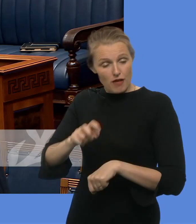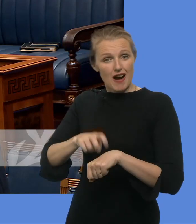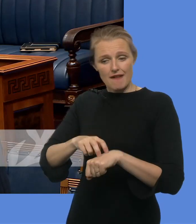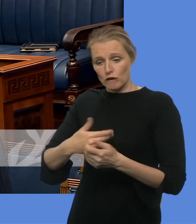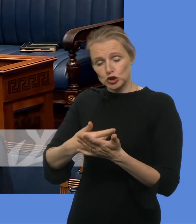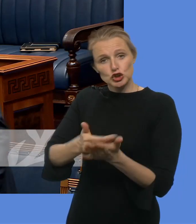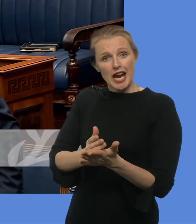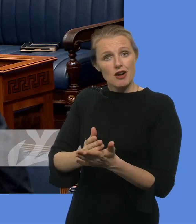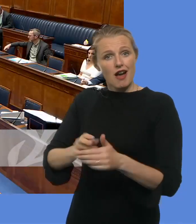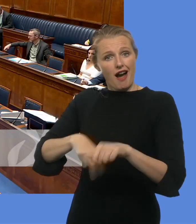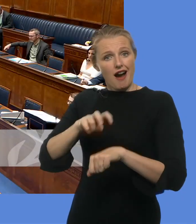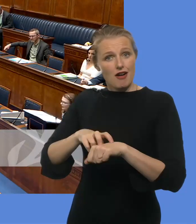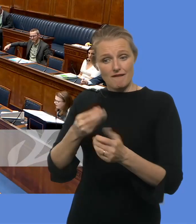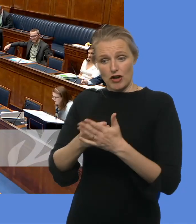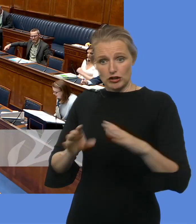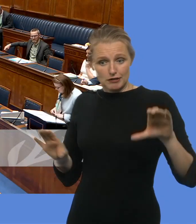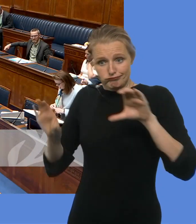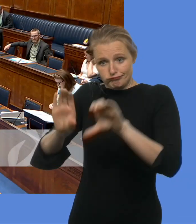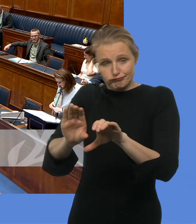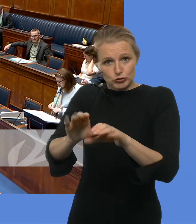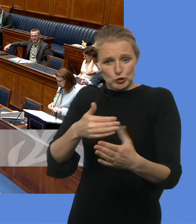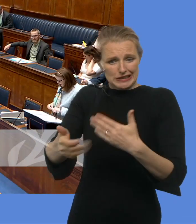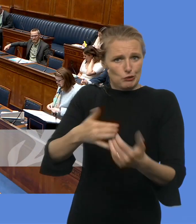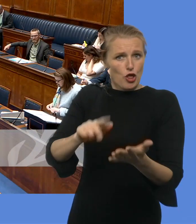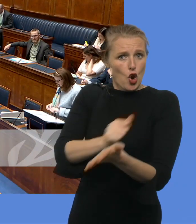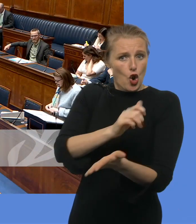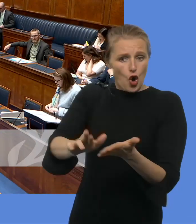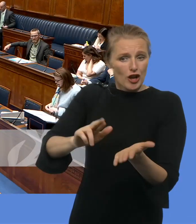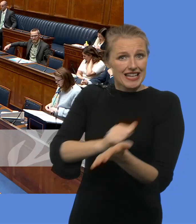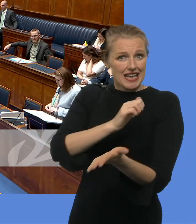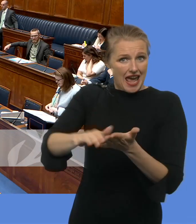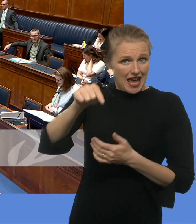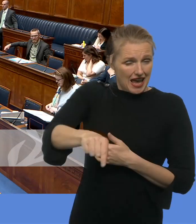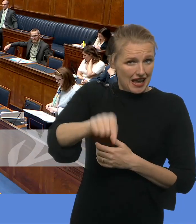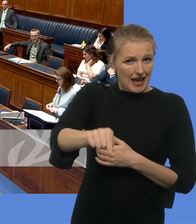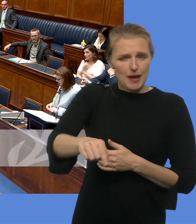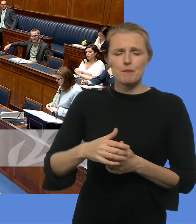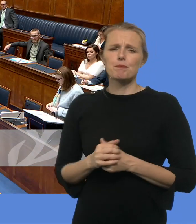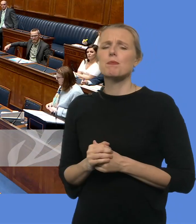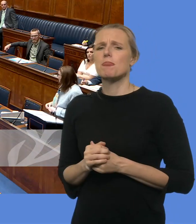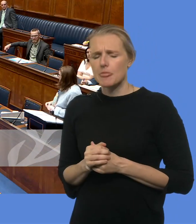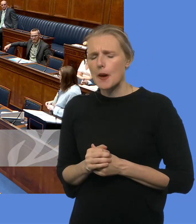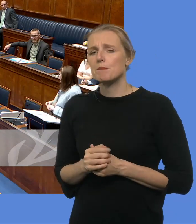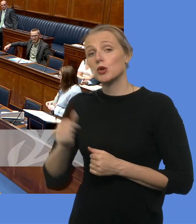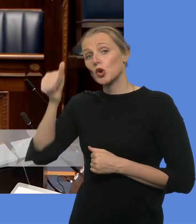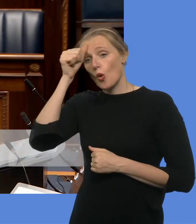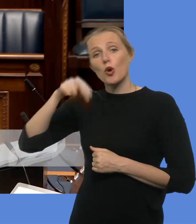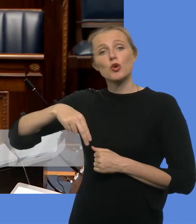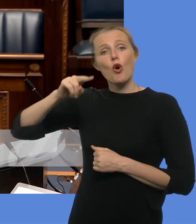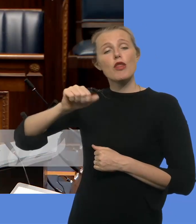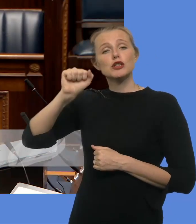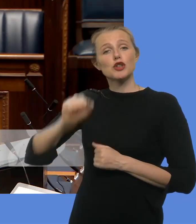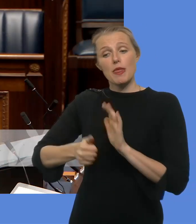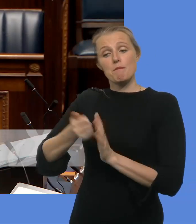funding to help deal with issues there? Minister. Yes, and the member will be aware that at the recent North-South Ministerial